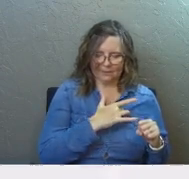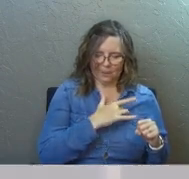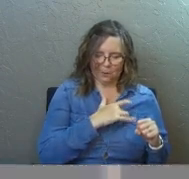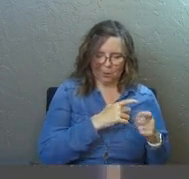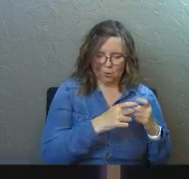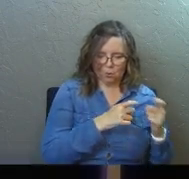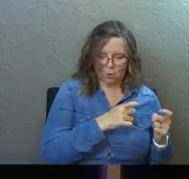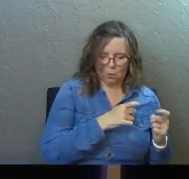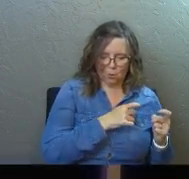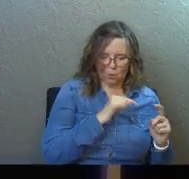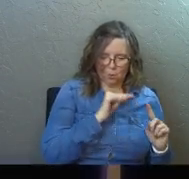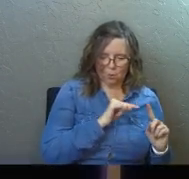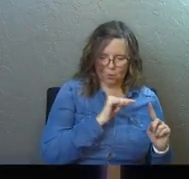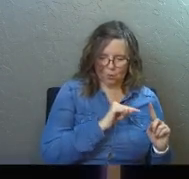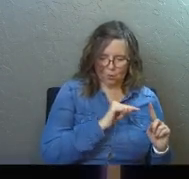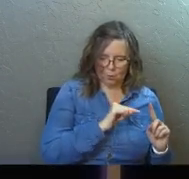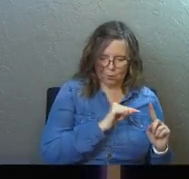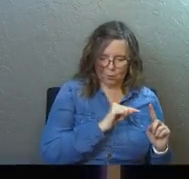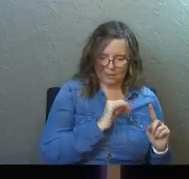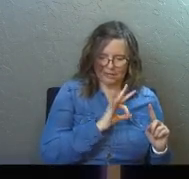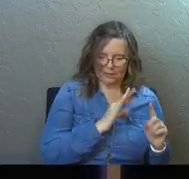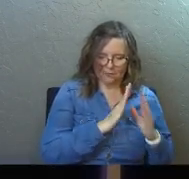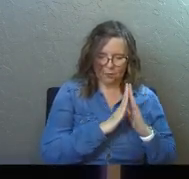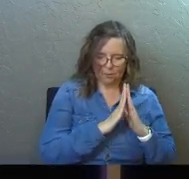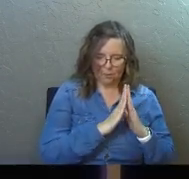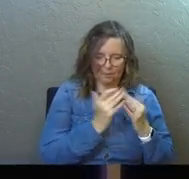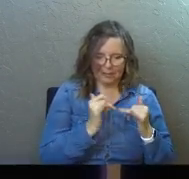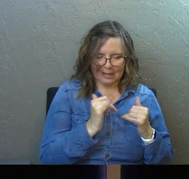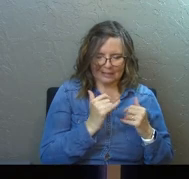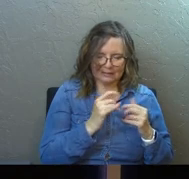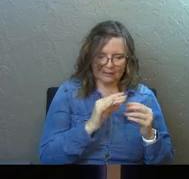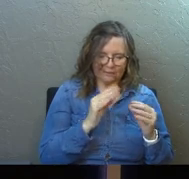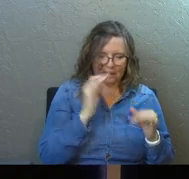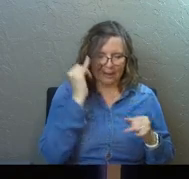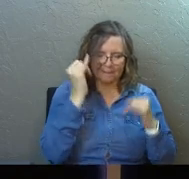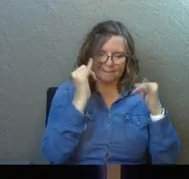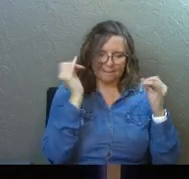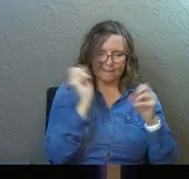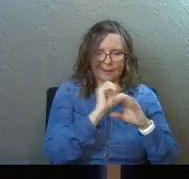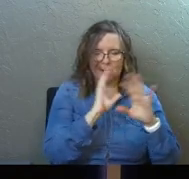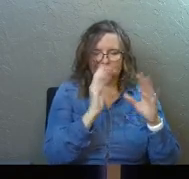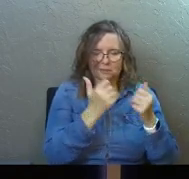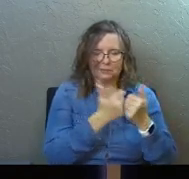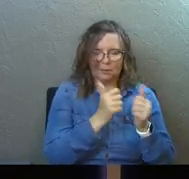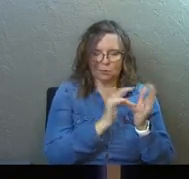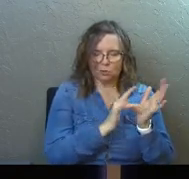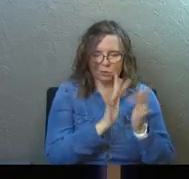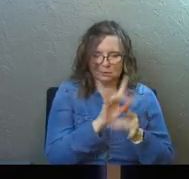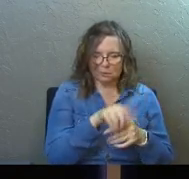felt like we were in control, if we were playing some kind of imagination game with Jesus,